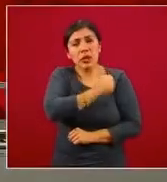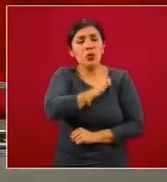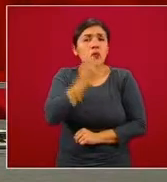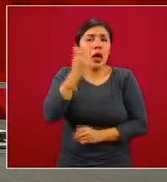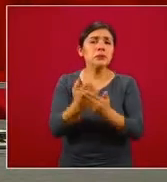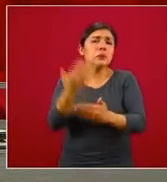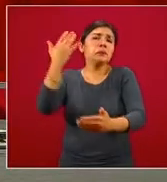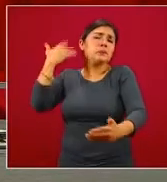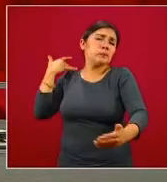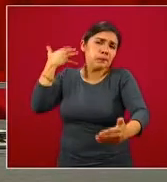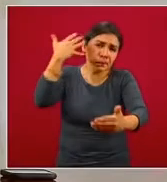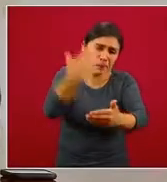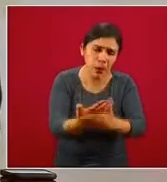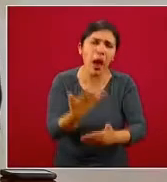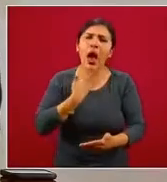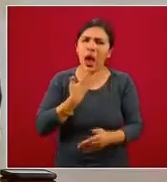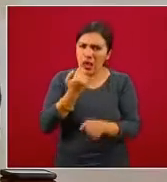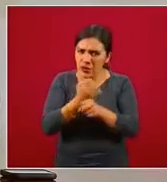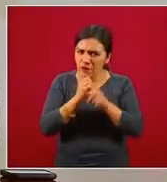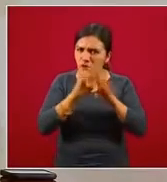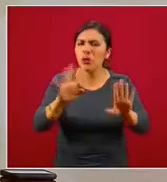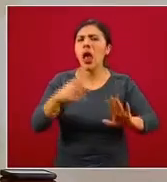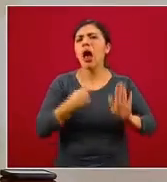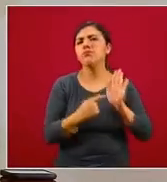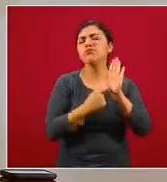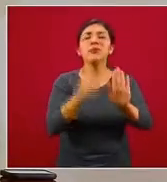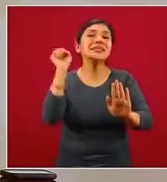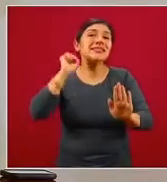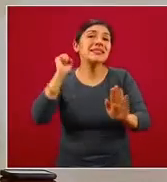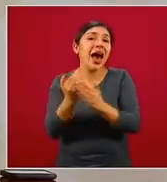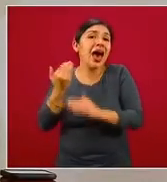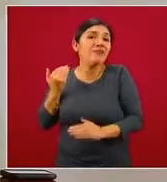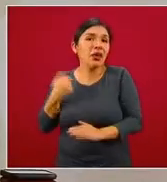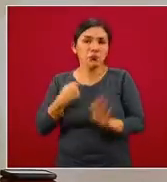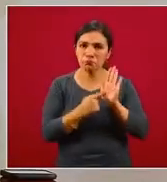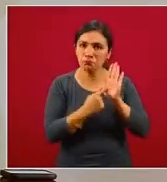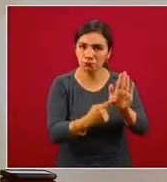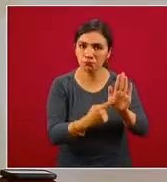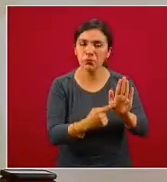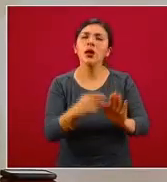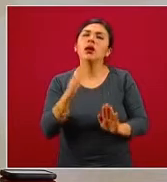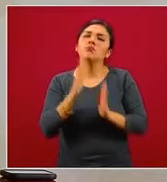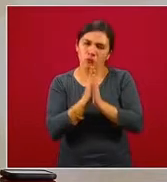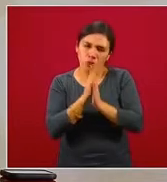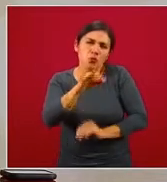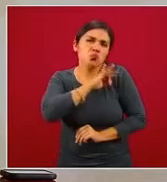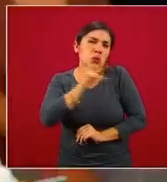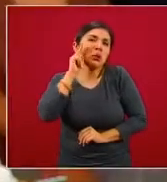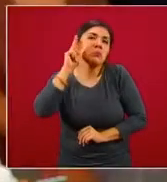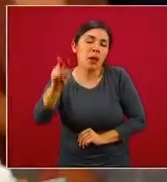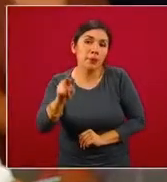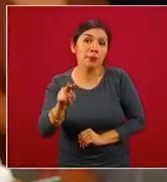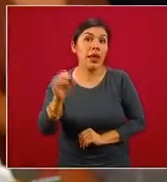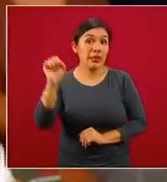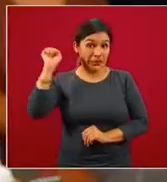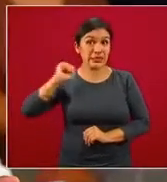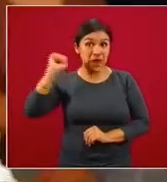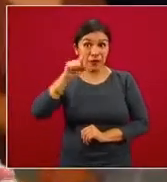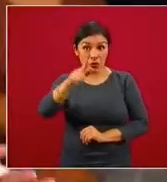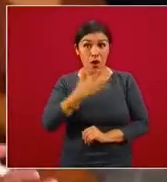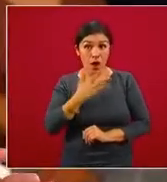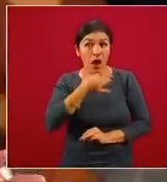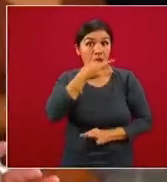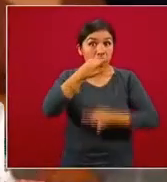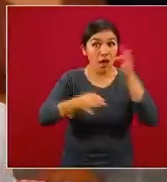diseases? Yes, we have presented the information in different occasions. We have a very robust